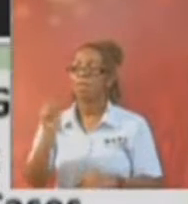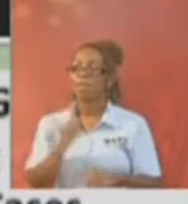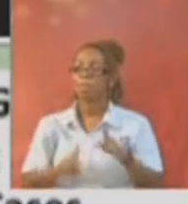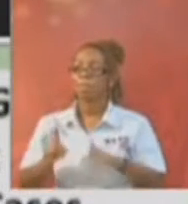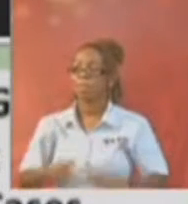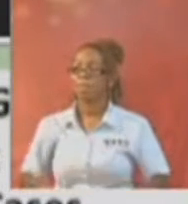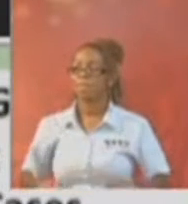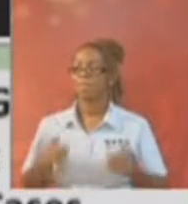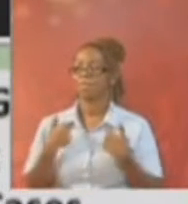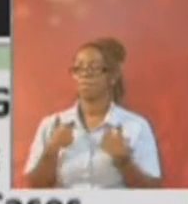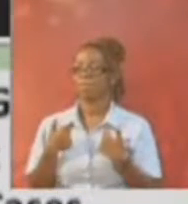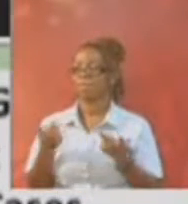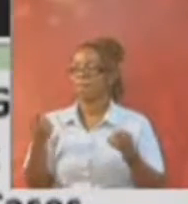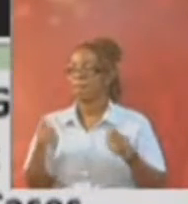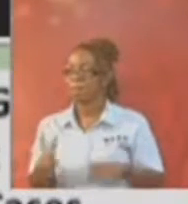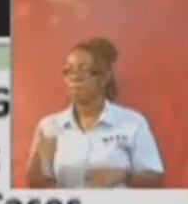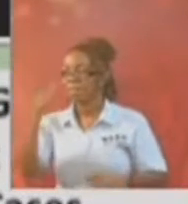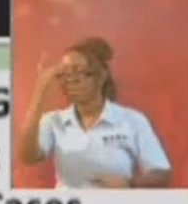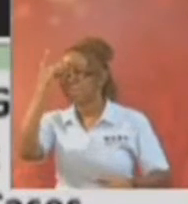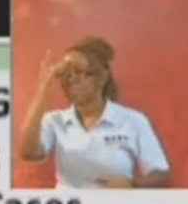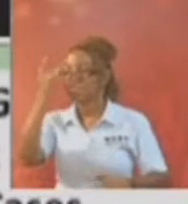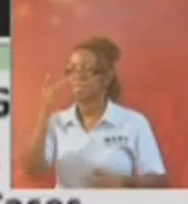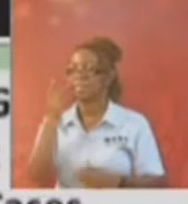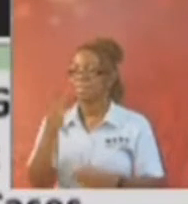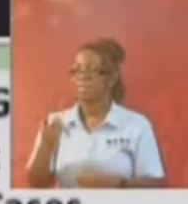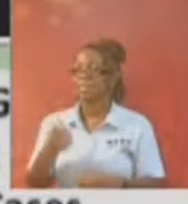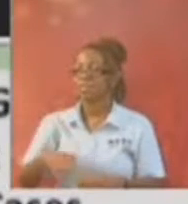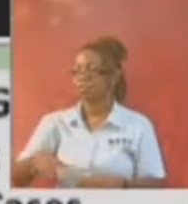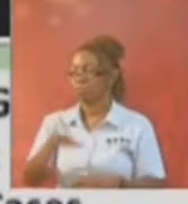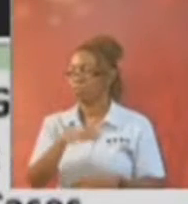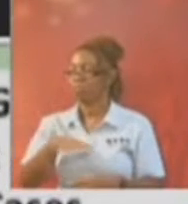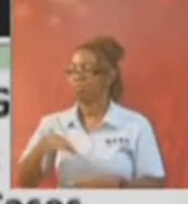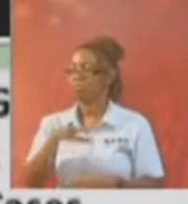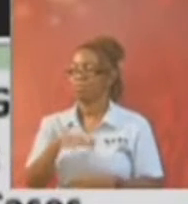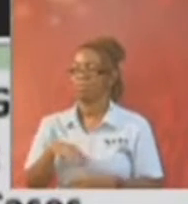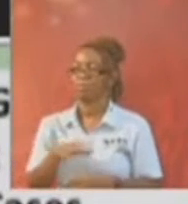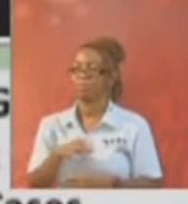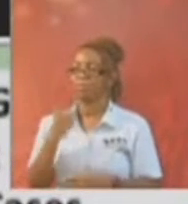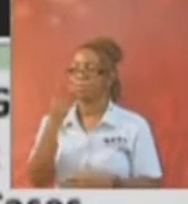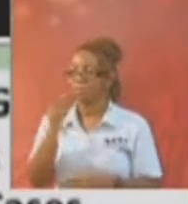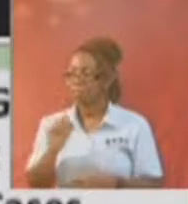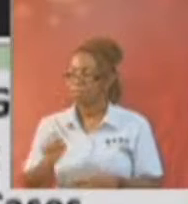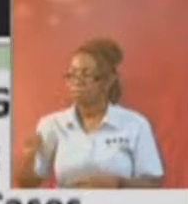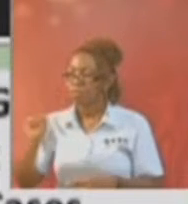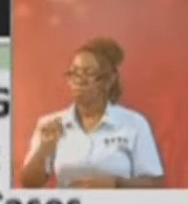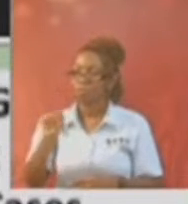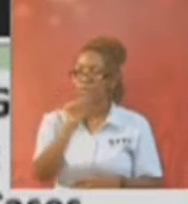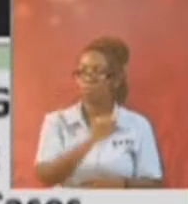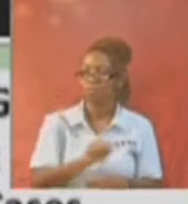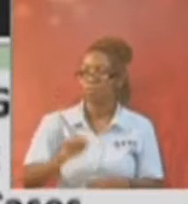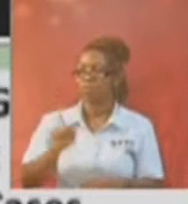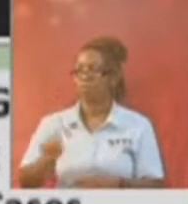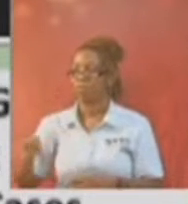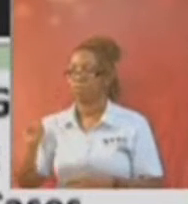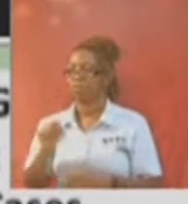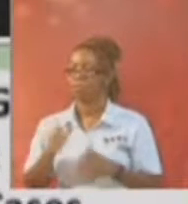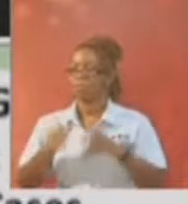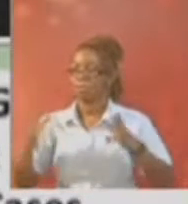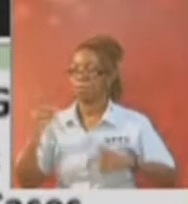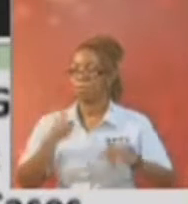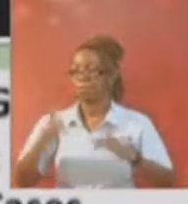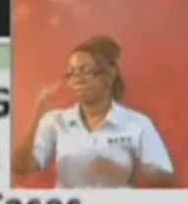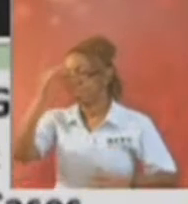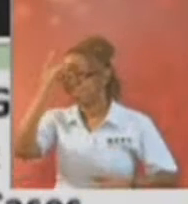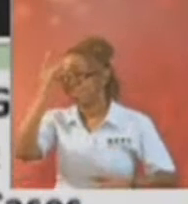East is outlined by the purple color, but all those purple dots would represent cases. And as you can see, the cases